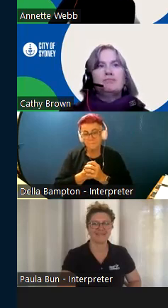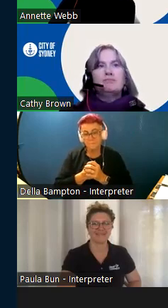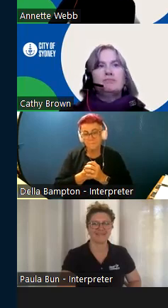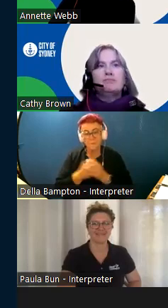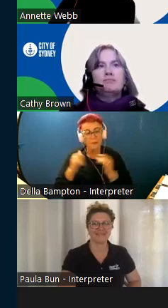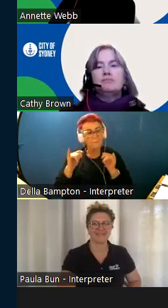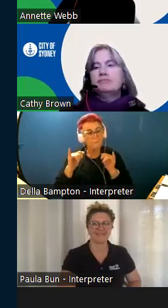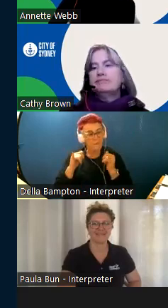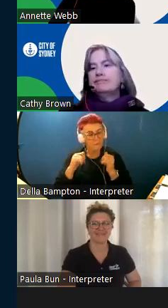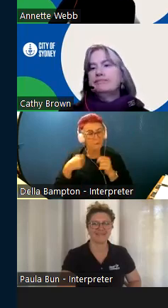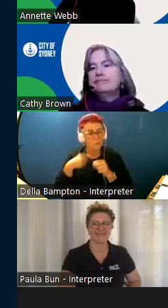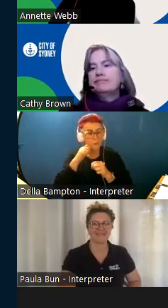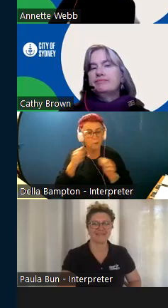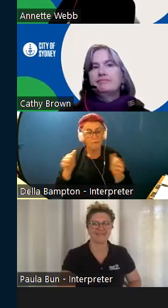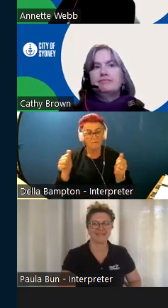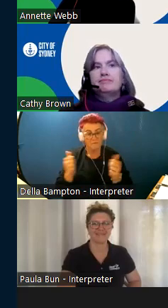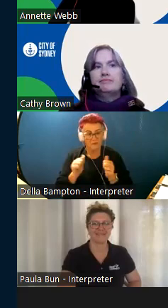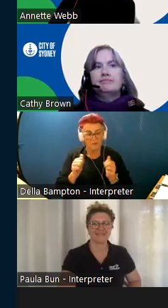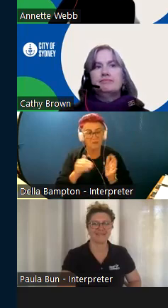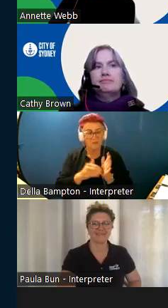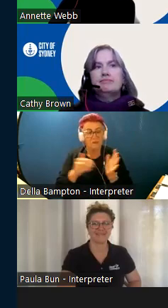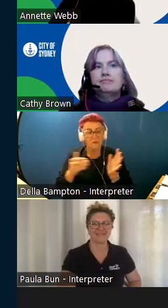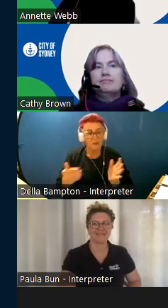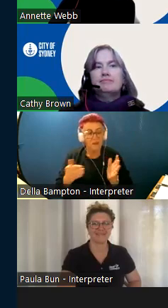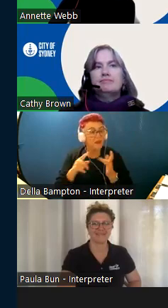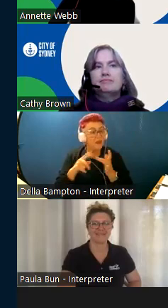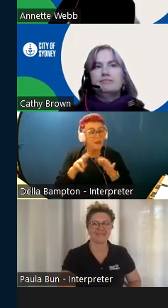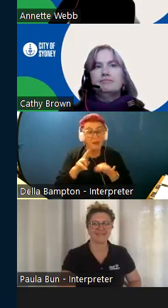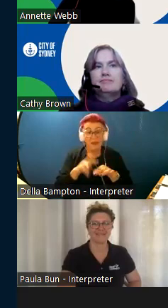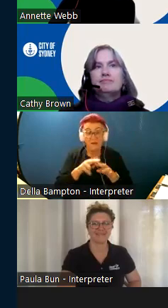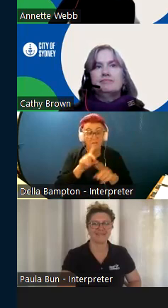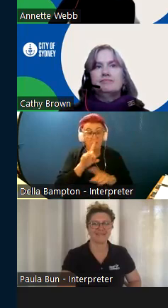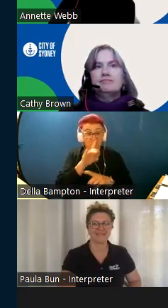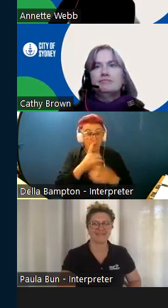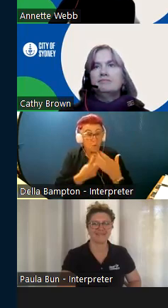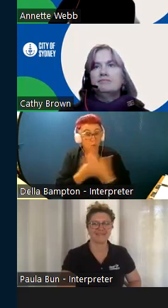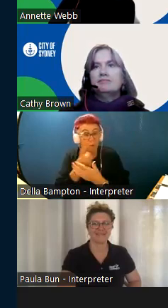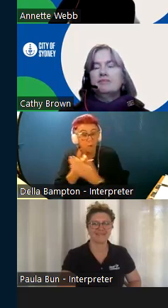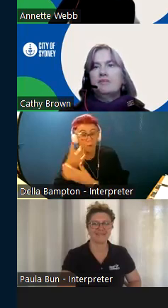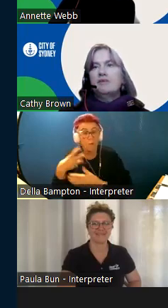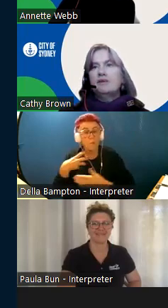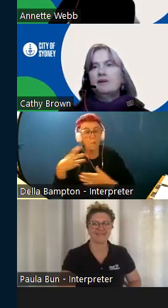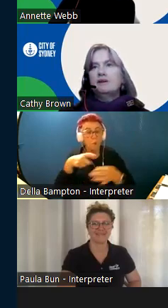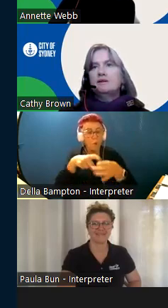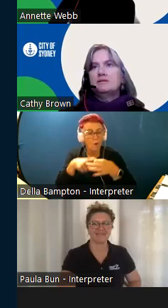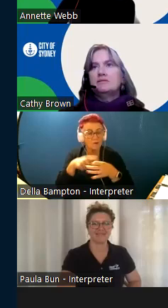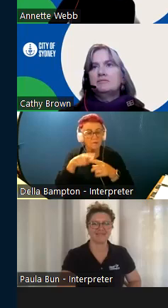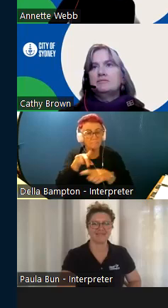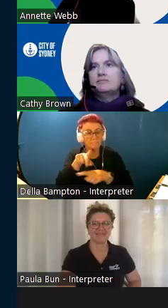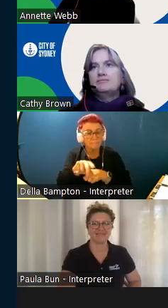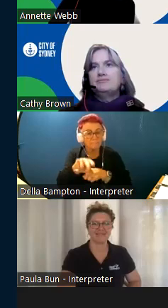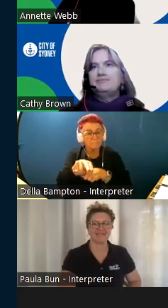Well, we might finish there, and if any other questions come up during over the next few weeks as you're